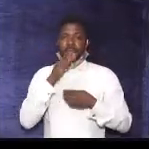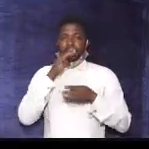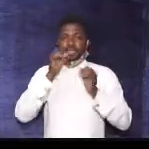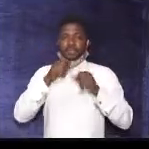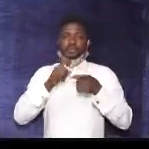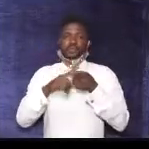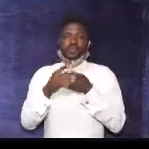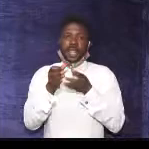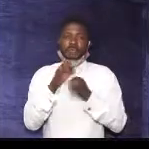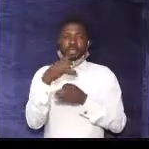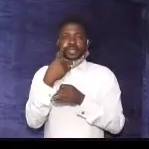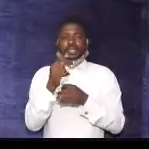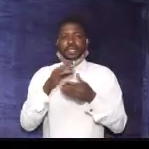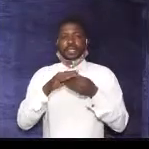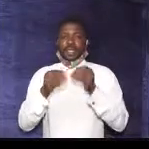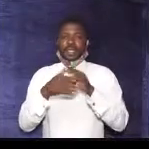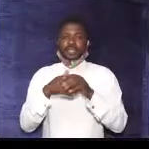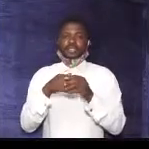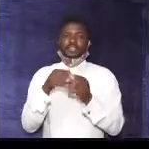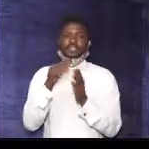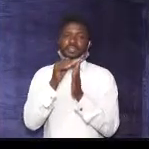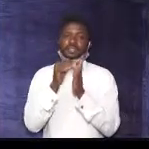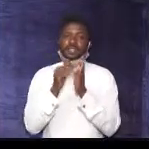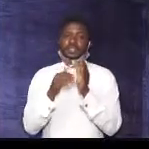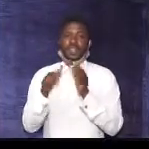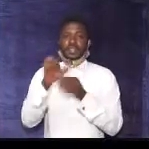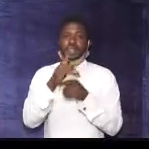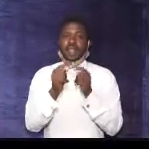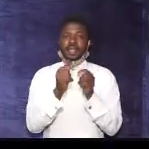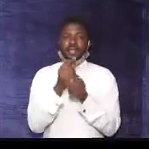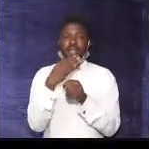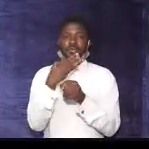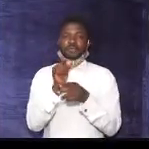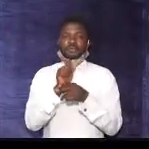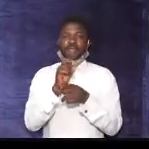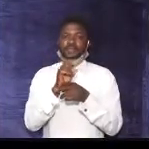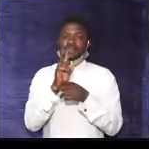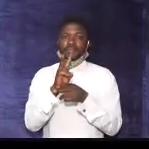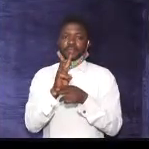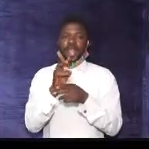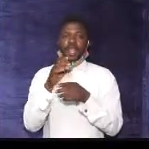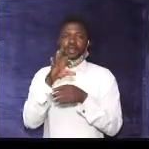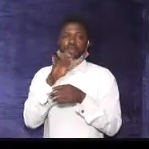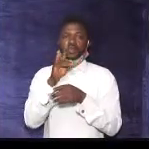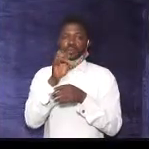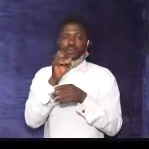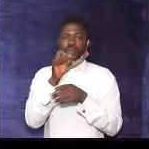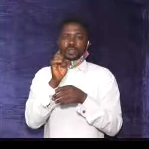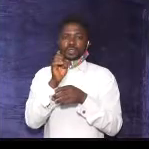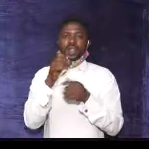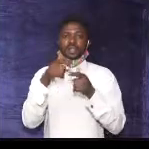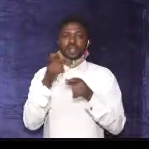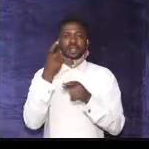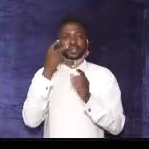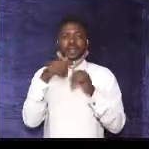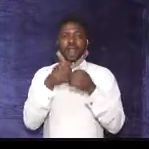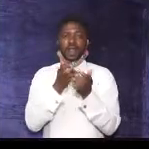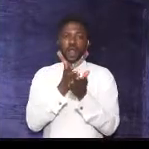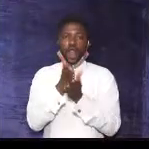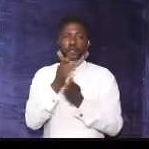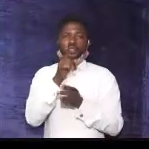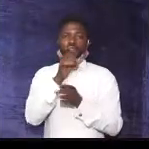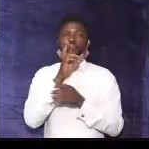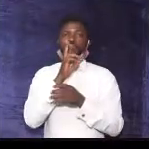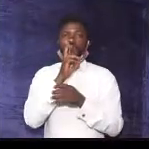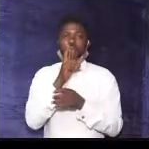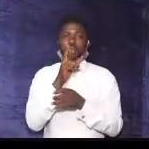I believe you've been able to express the sentences stating their types of adverbial clauses. Now, let's see